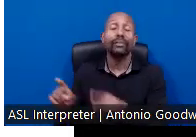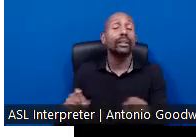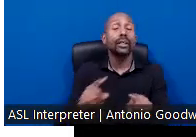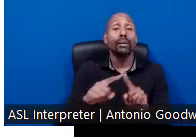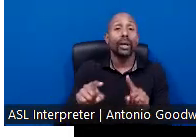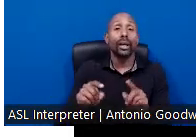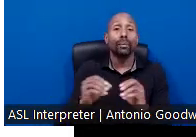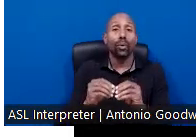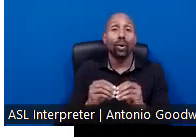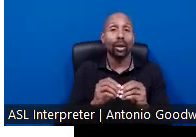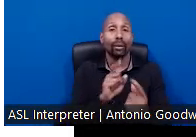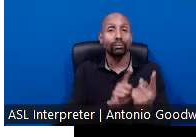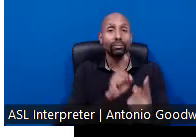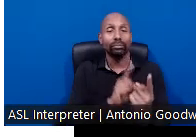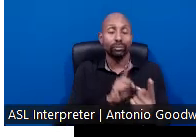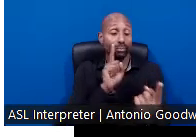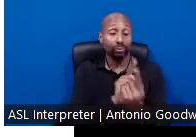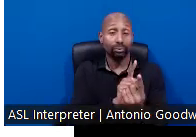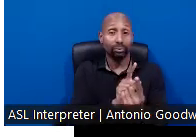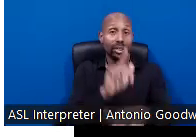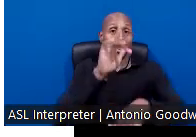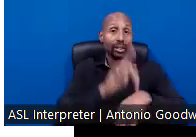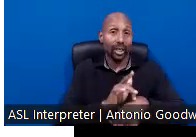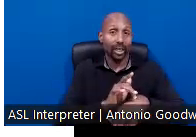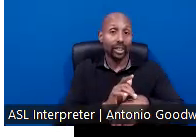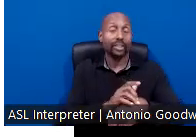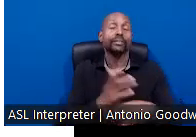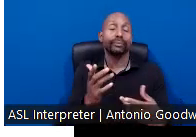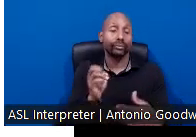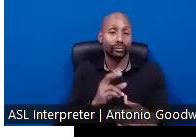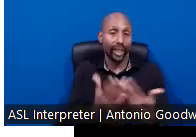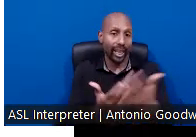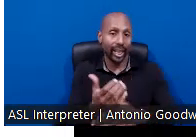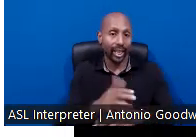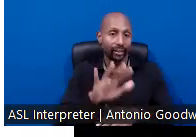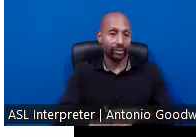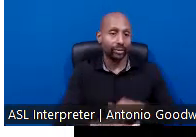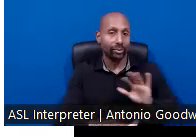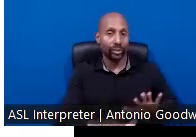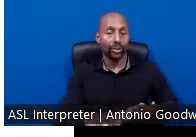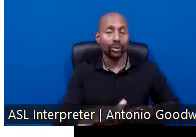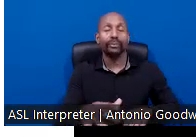person. When you come in contact, often on contaminated hands, and